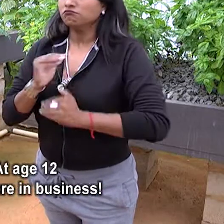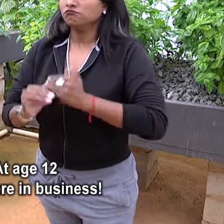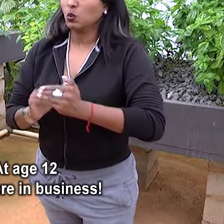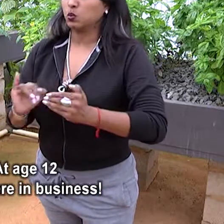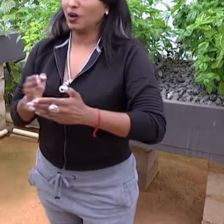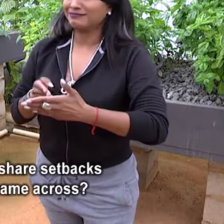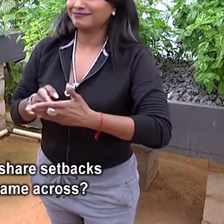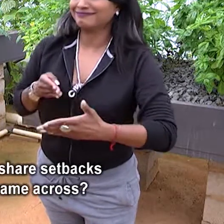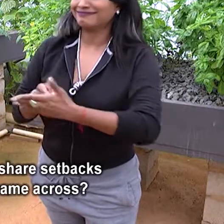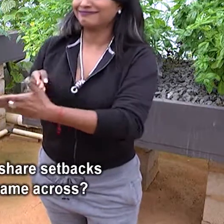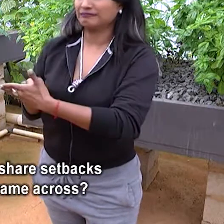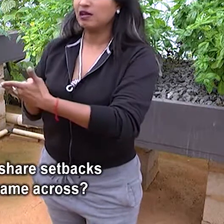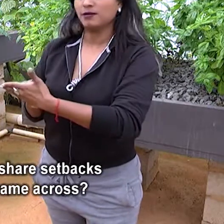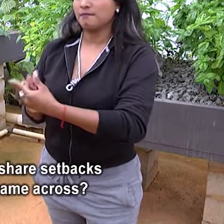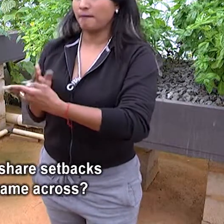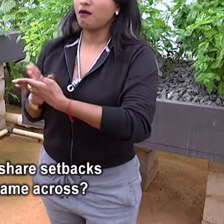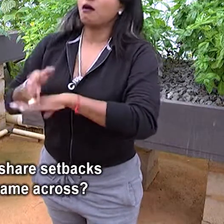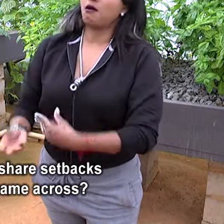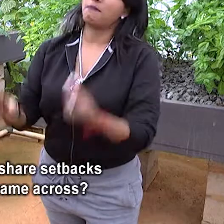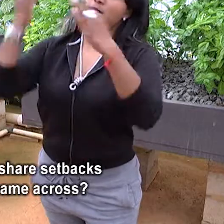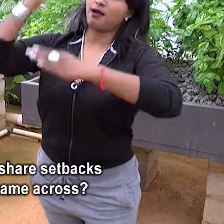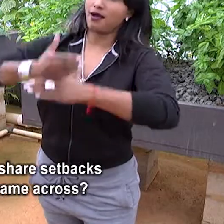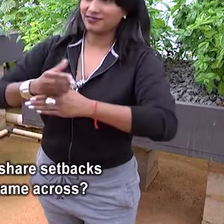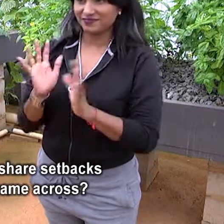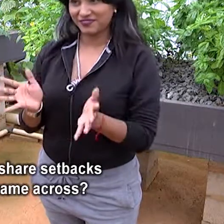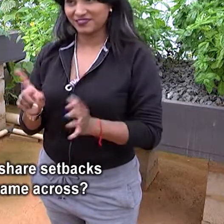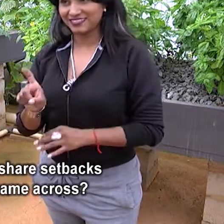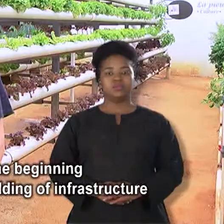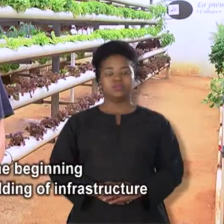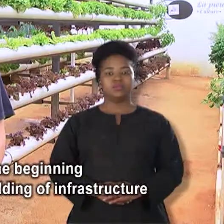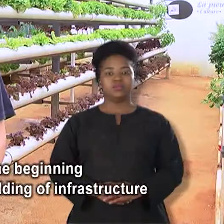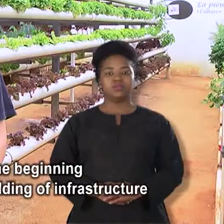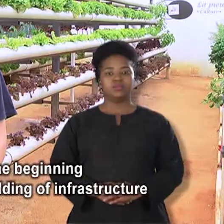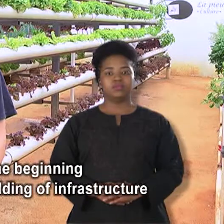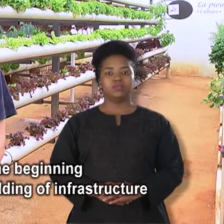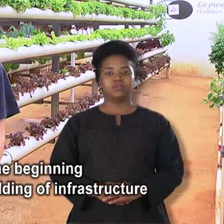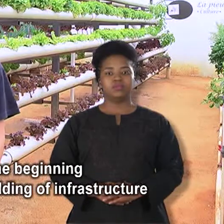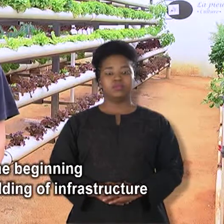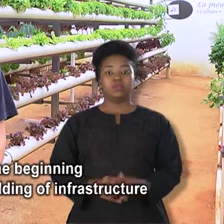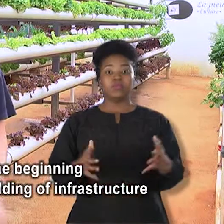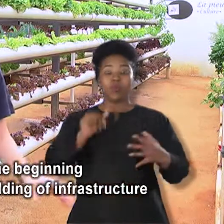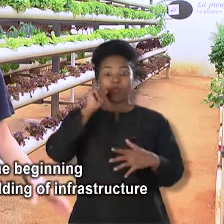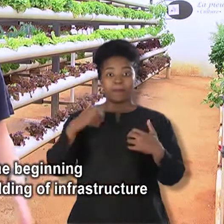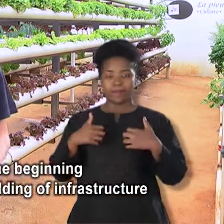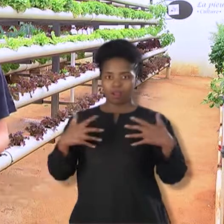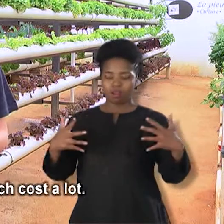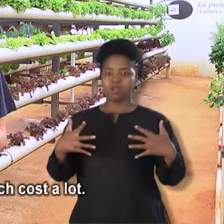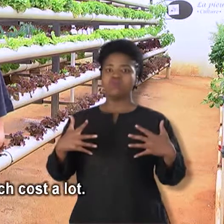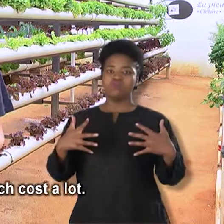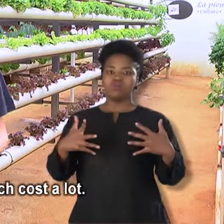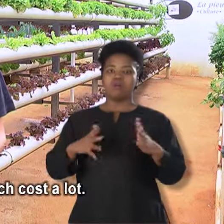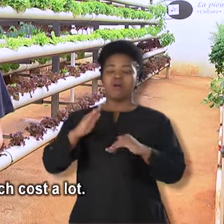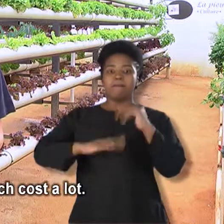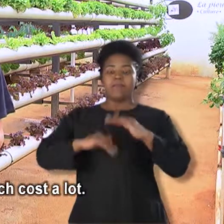were in business. Please share setbacks you came across. In the beginning, it was just to build the whole infrastructure